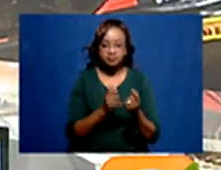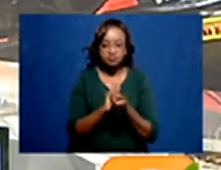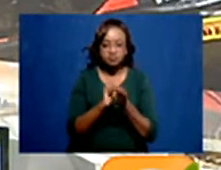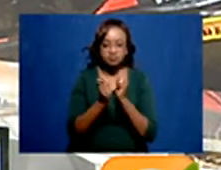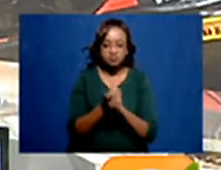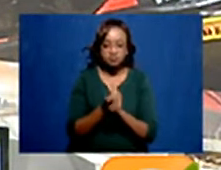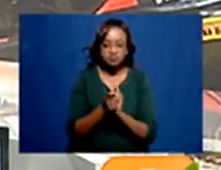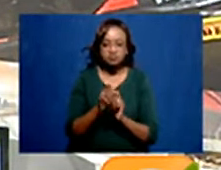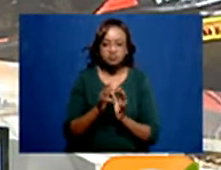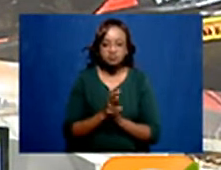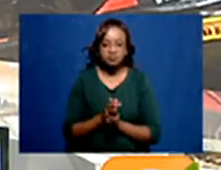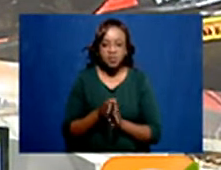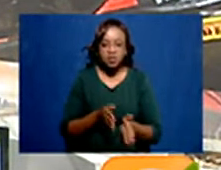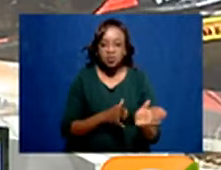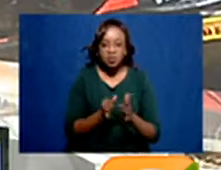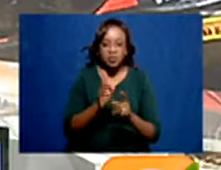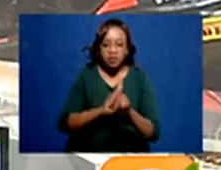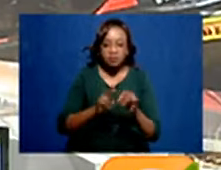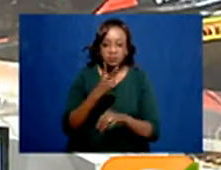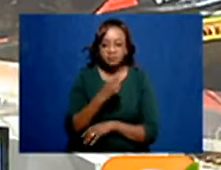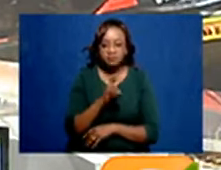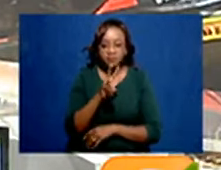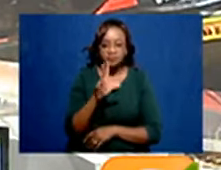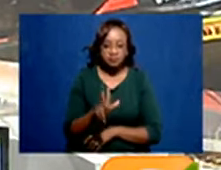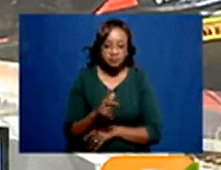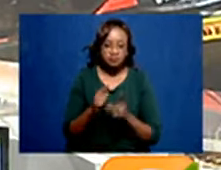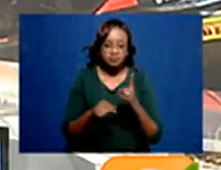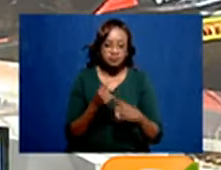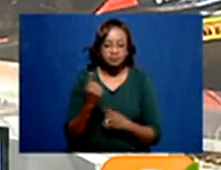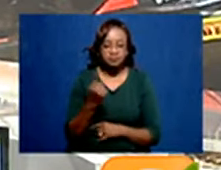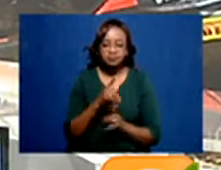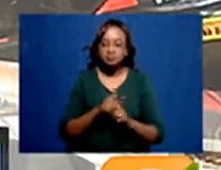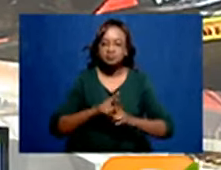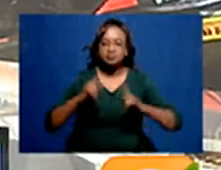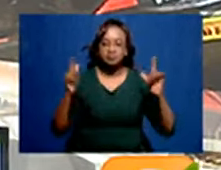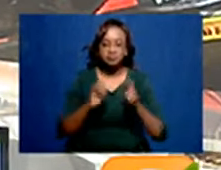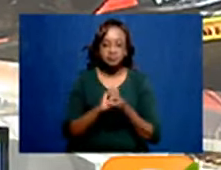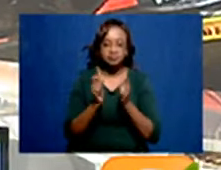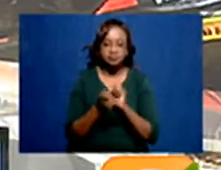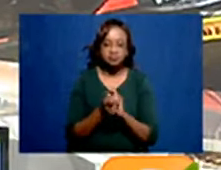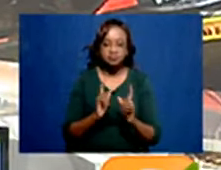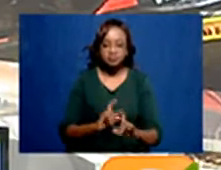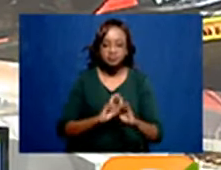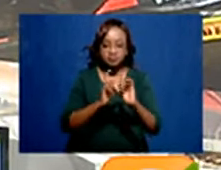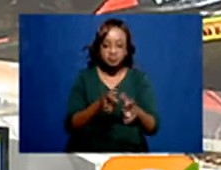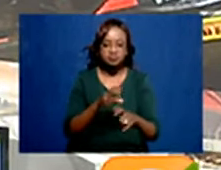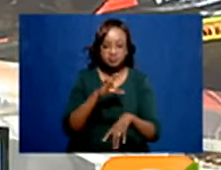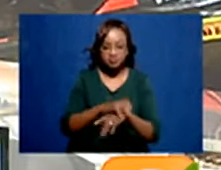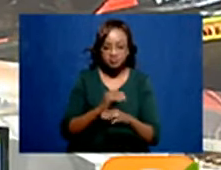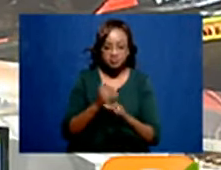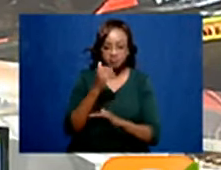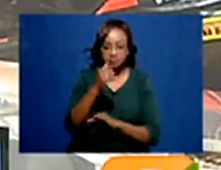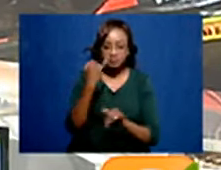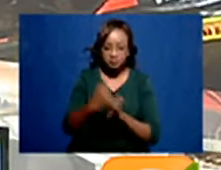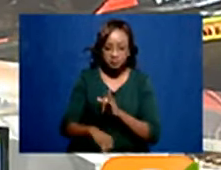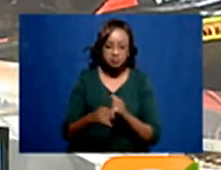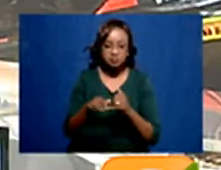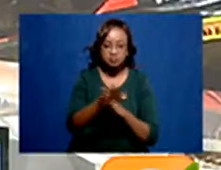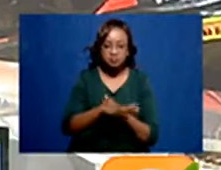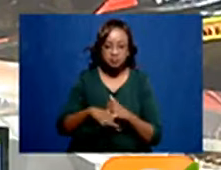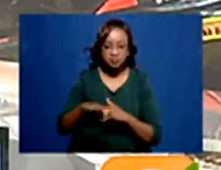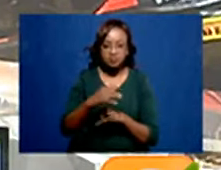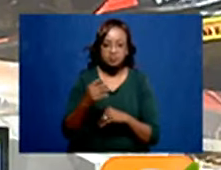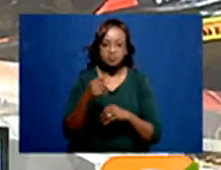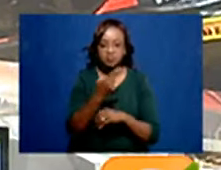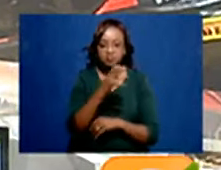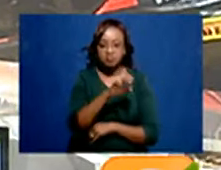routes used in the 2023 edition. The only major change is the prize giving that will be done after the last stage, the power stage at